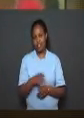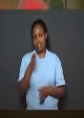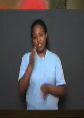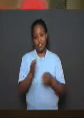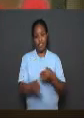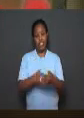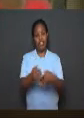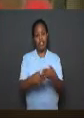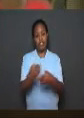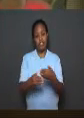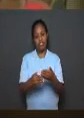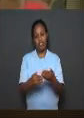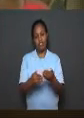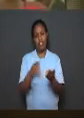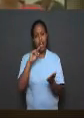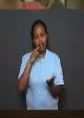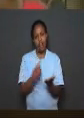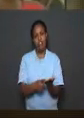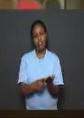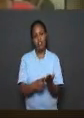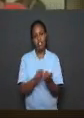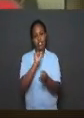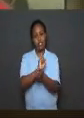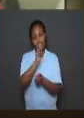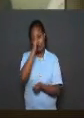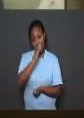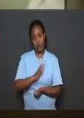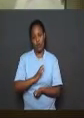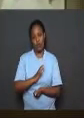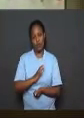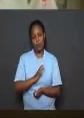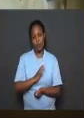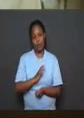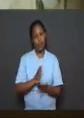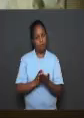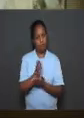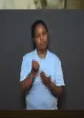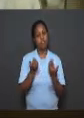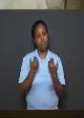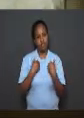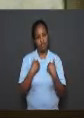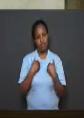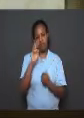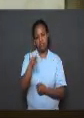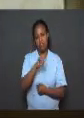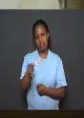law ensures that accused persons have the right to counsel.